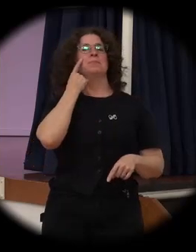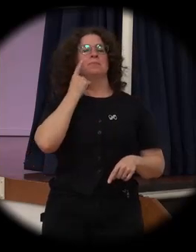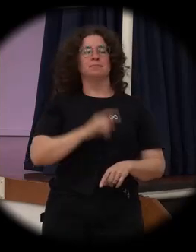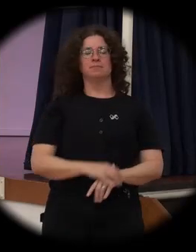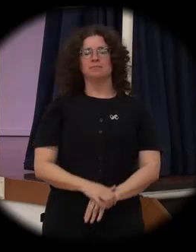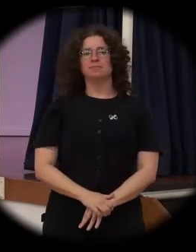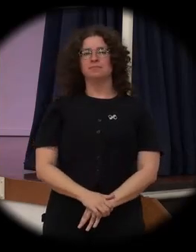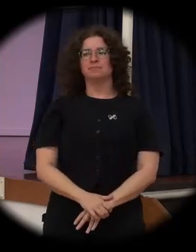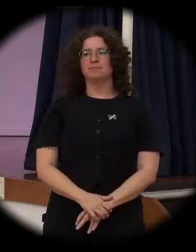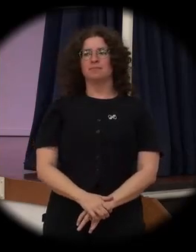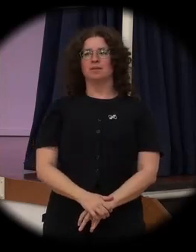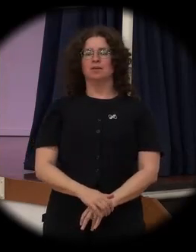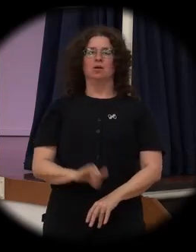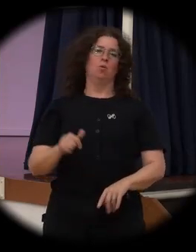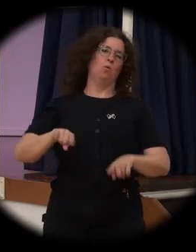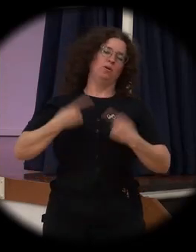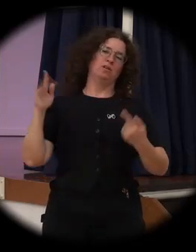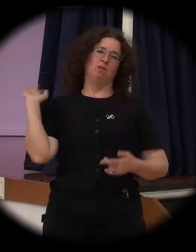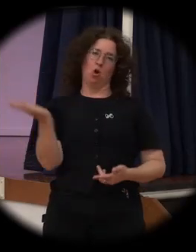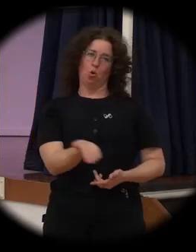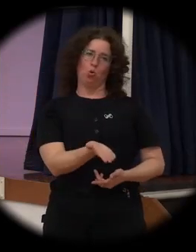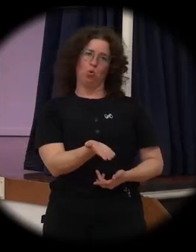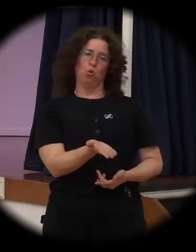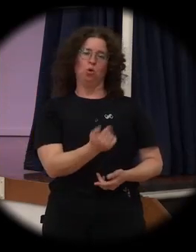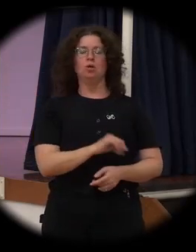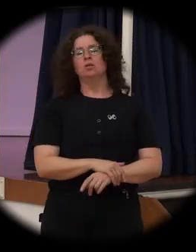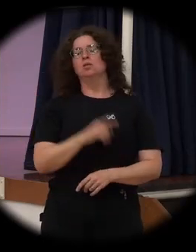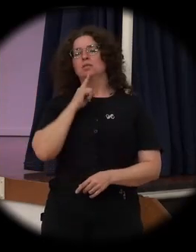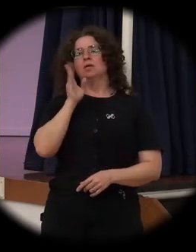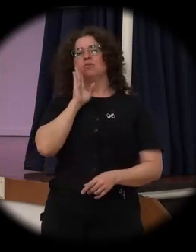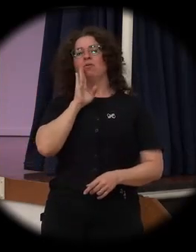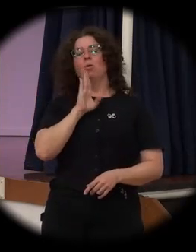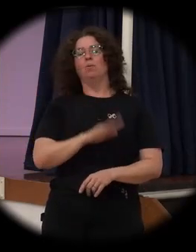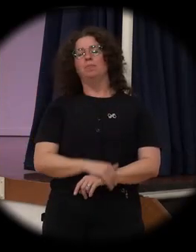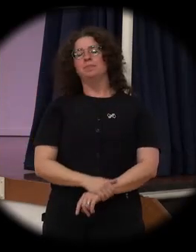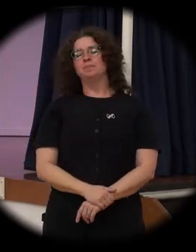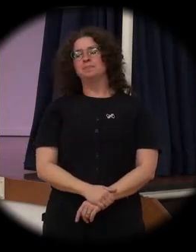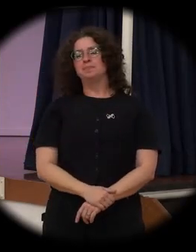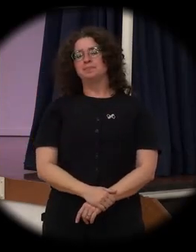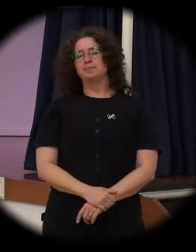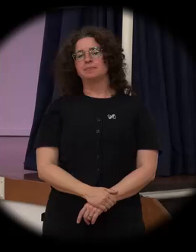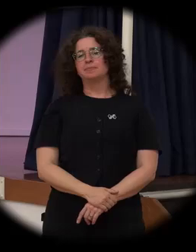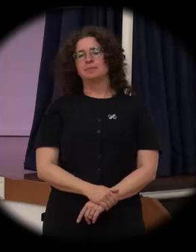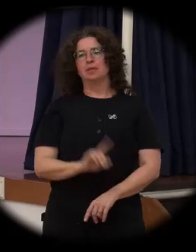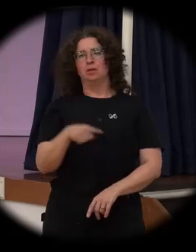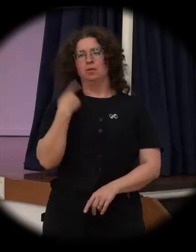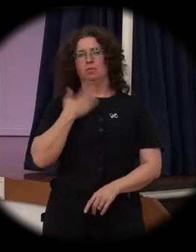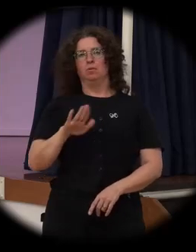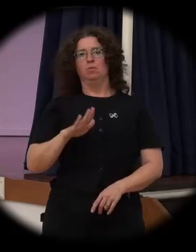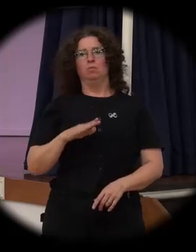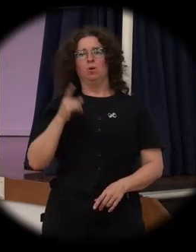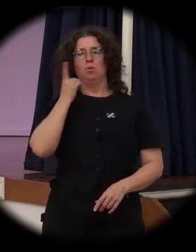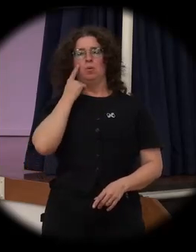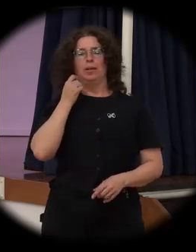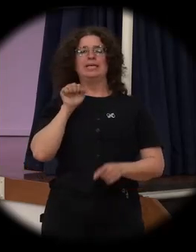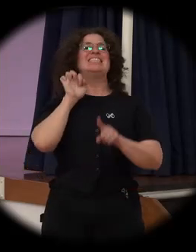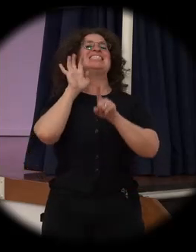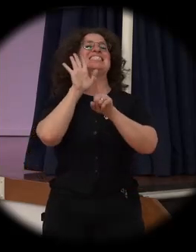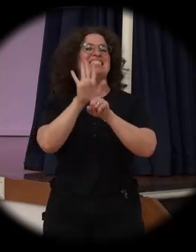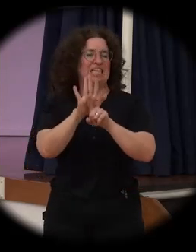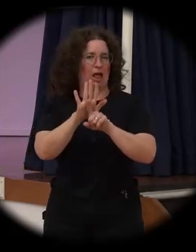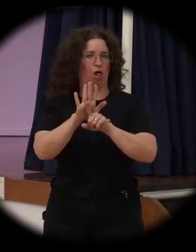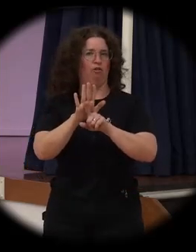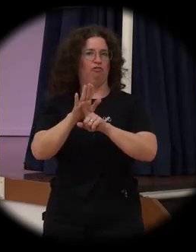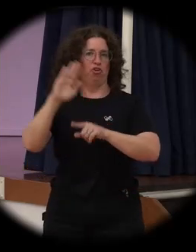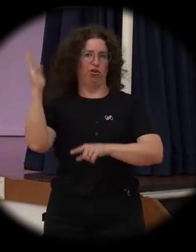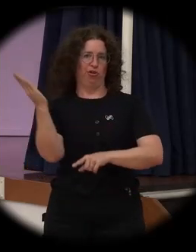then equivalent, if you're on a different host as well that I mentioned before, just keep in mind we want to look for self-hosted runners. That's how we